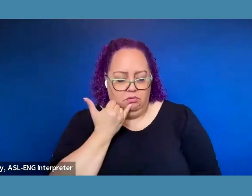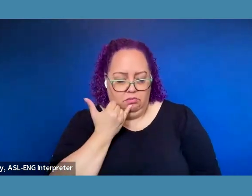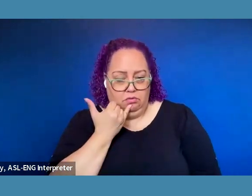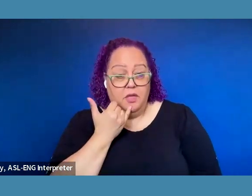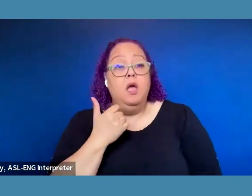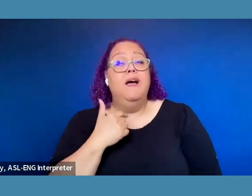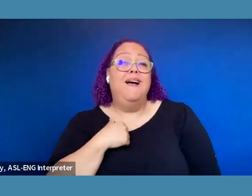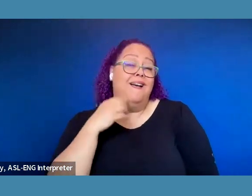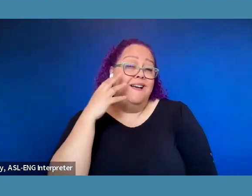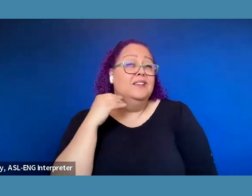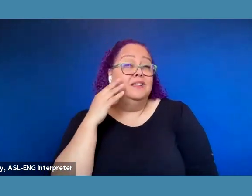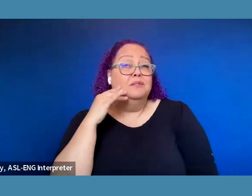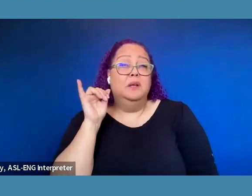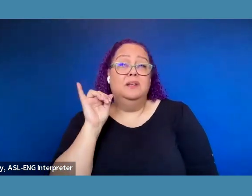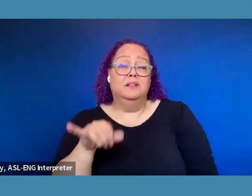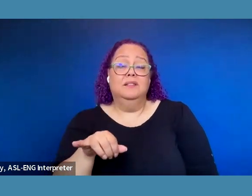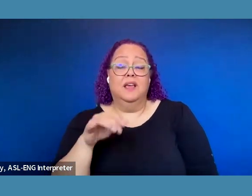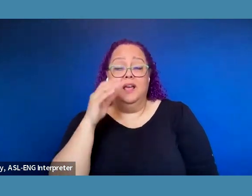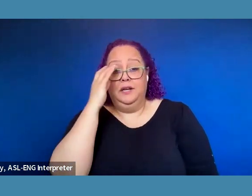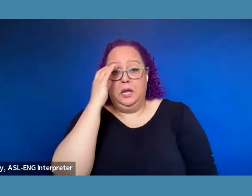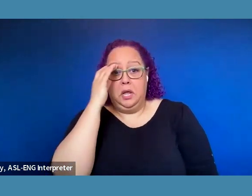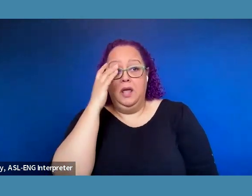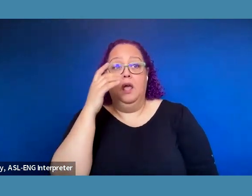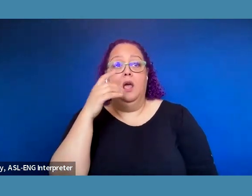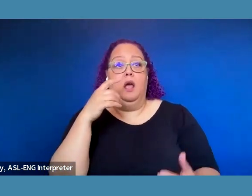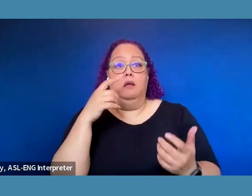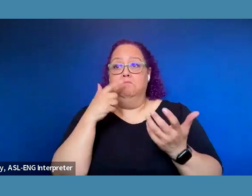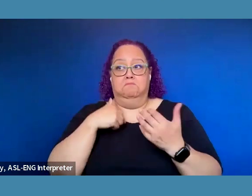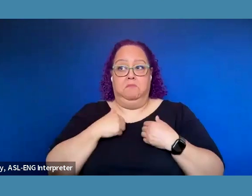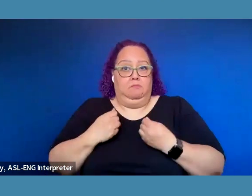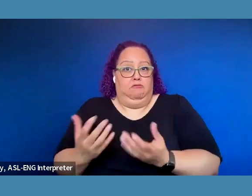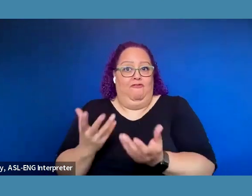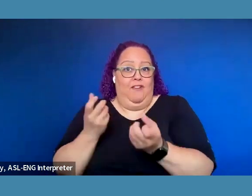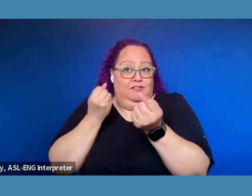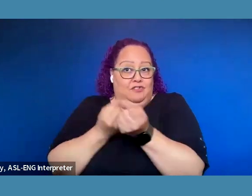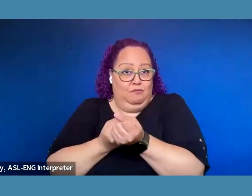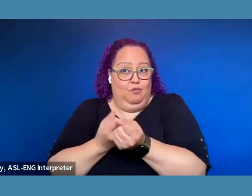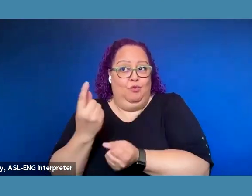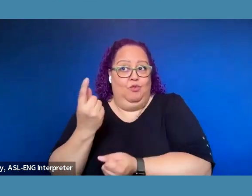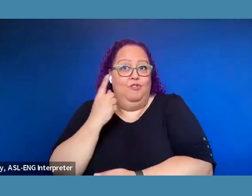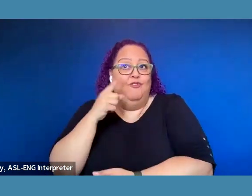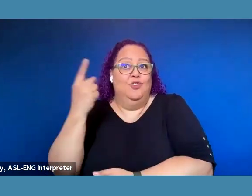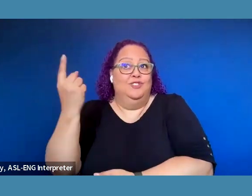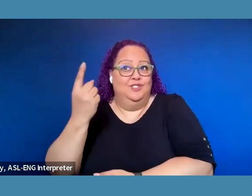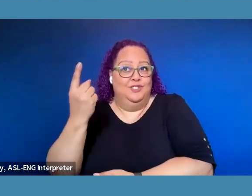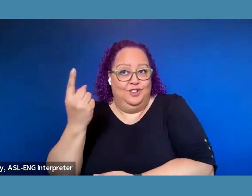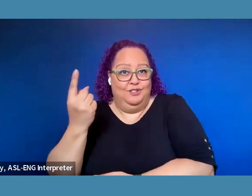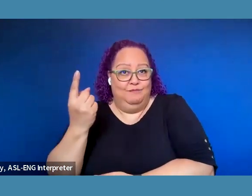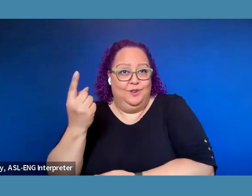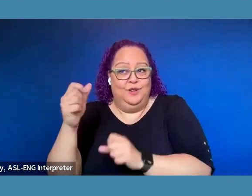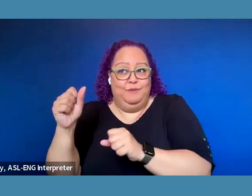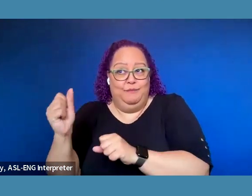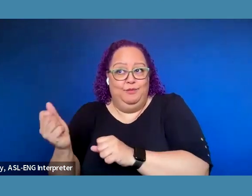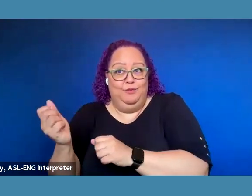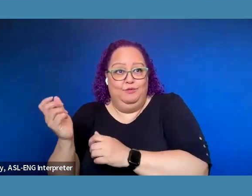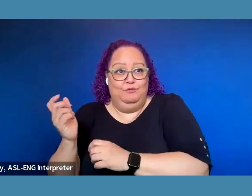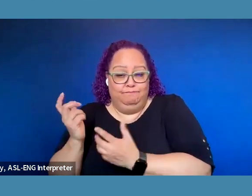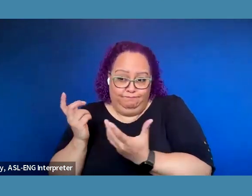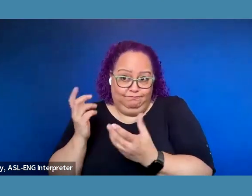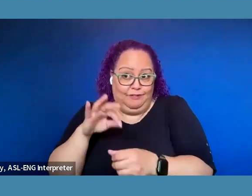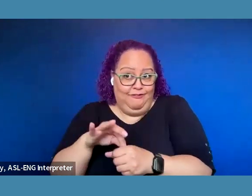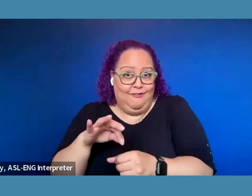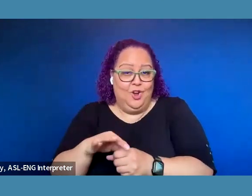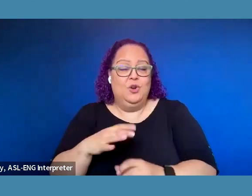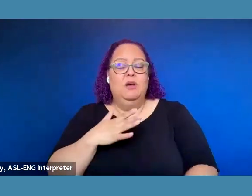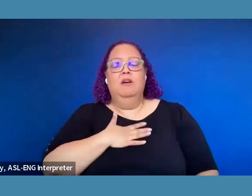experience in my life where I've supported somebody to be able to vote, and it's one of the proudest moments of my life. And